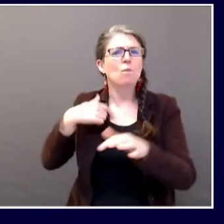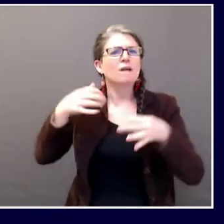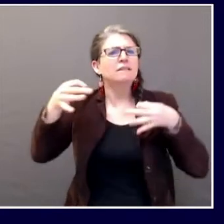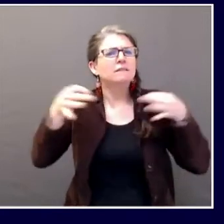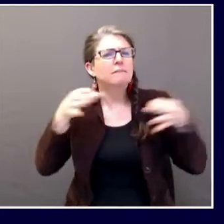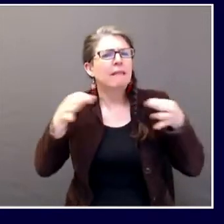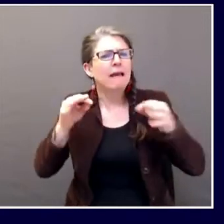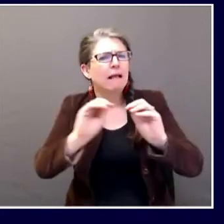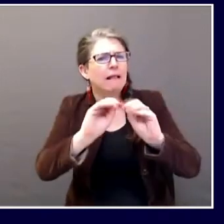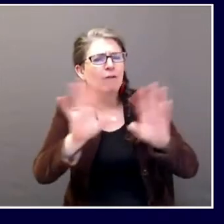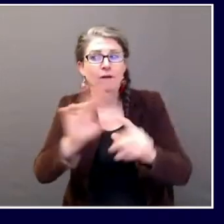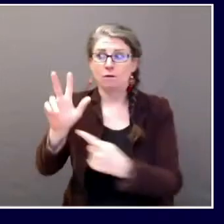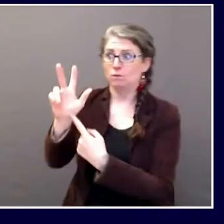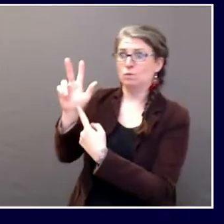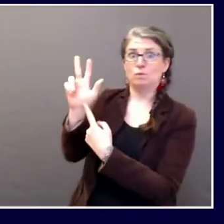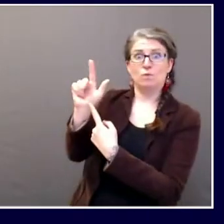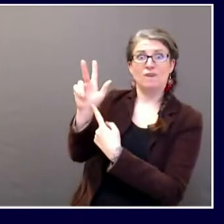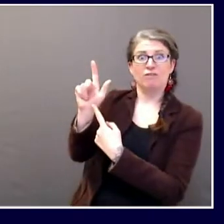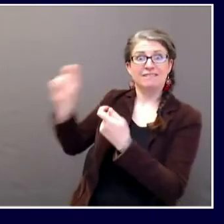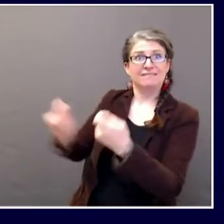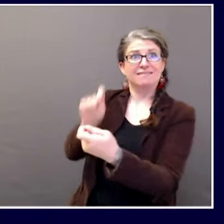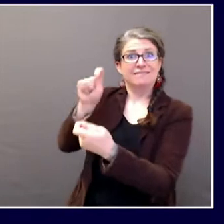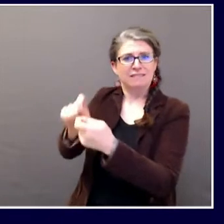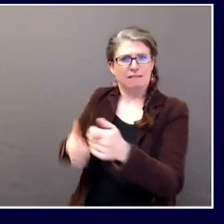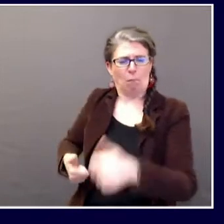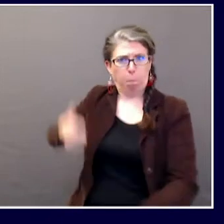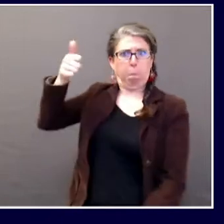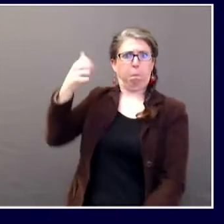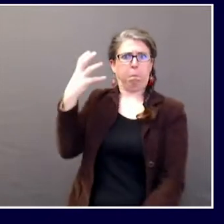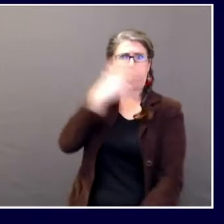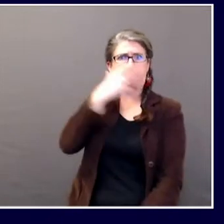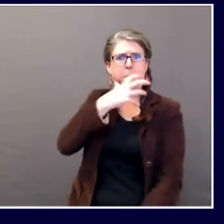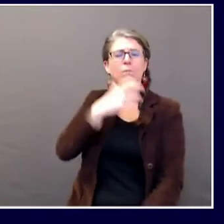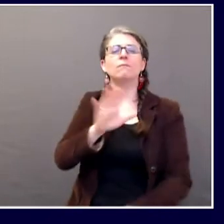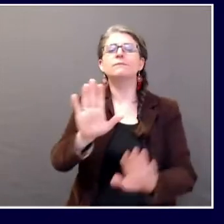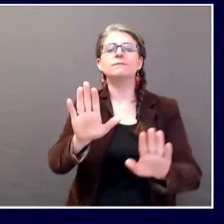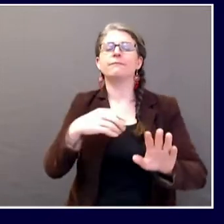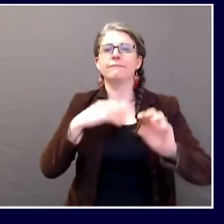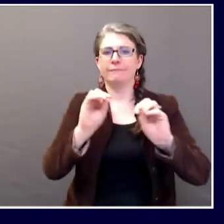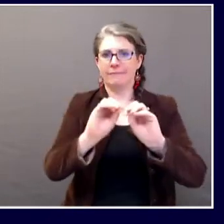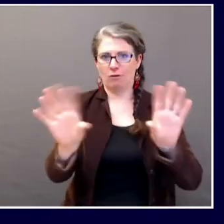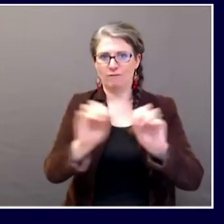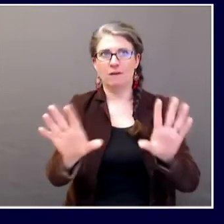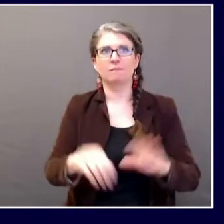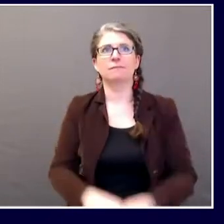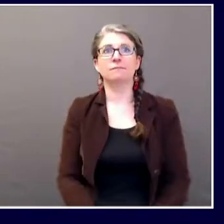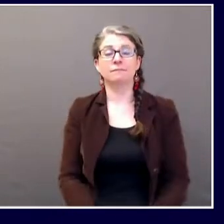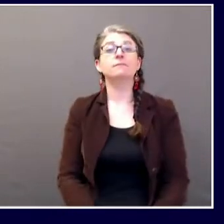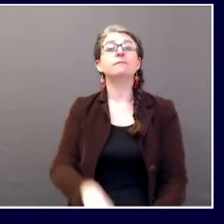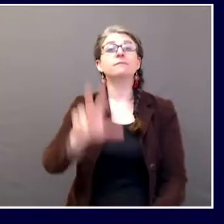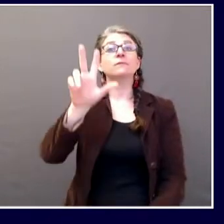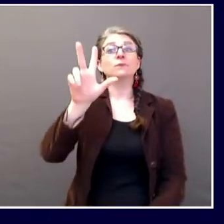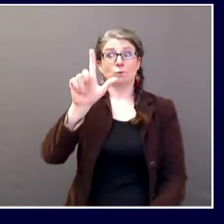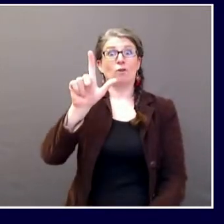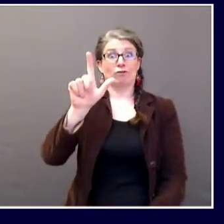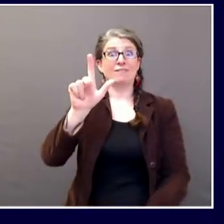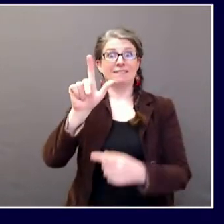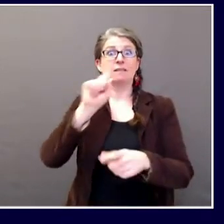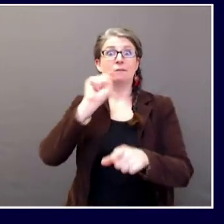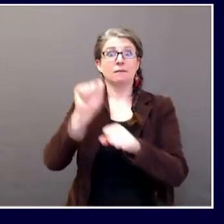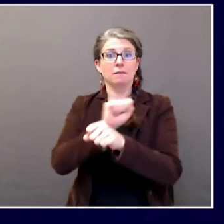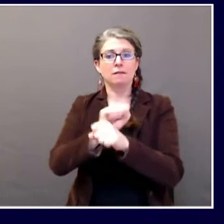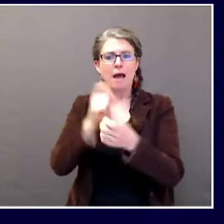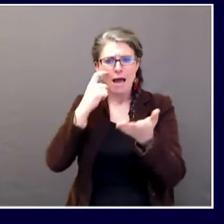certainly much higher than we've seen in recent weeks. Of these 23 individual deaths that we have received reports